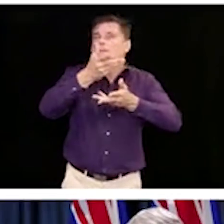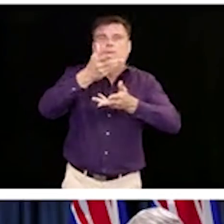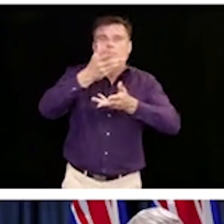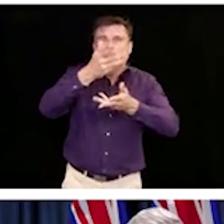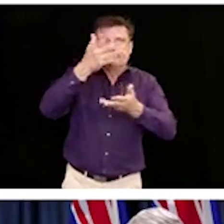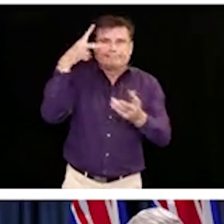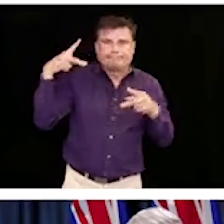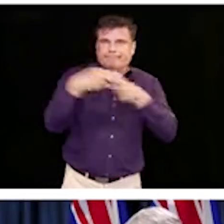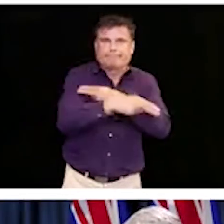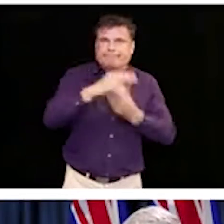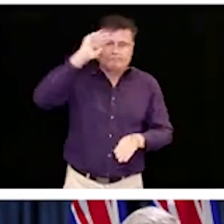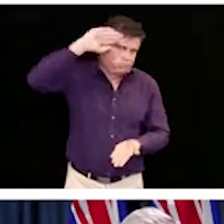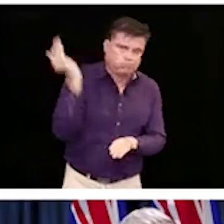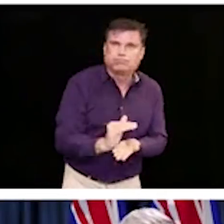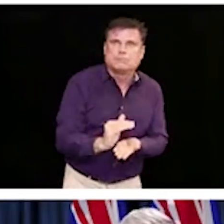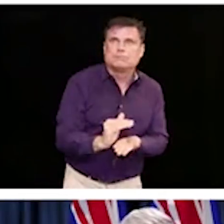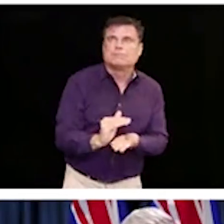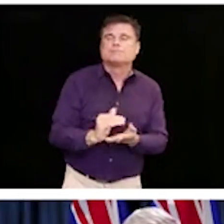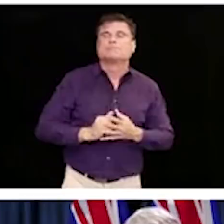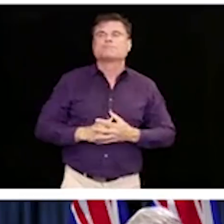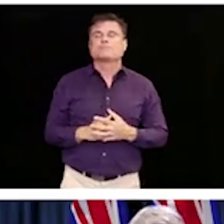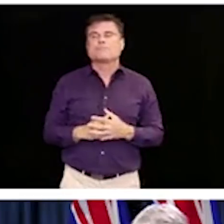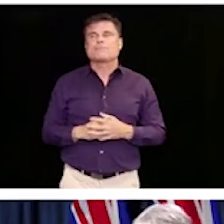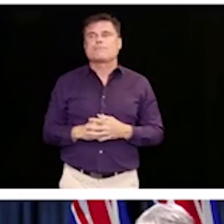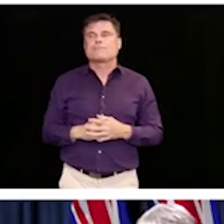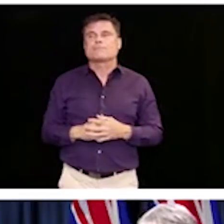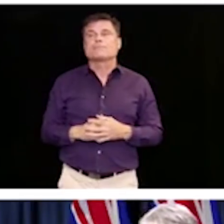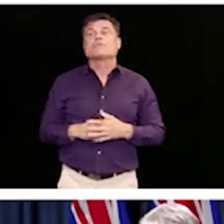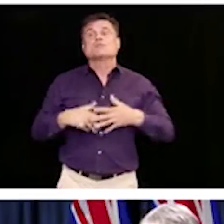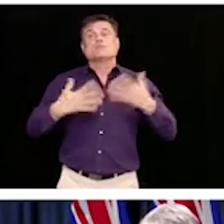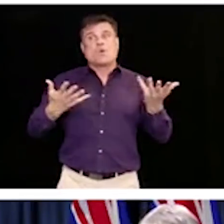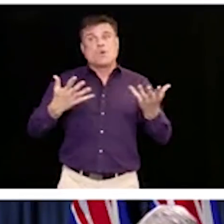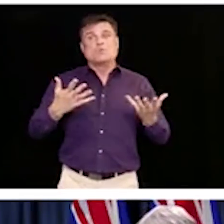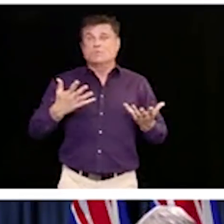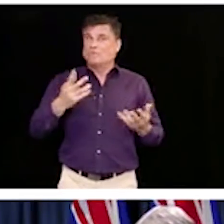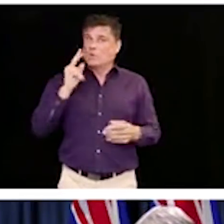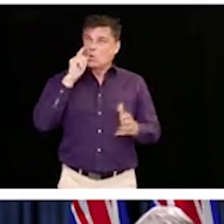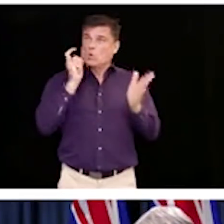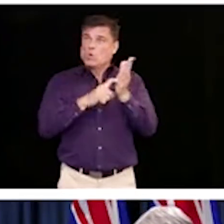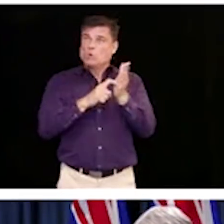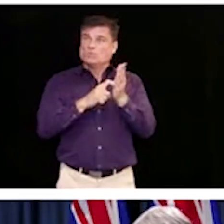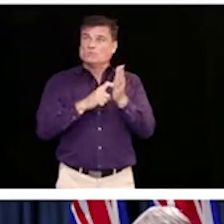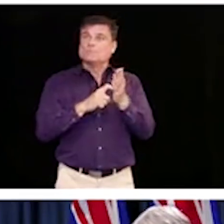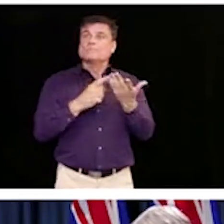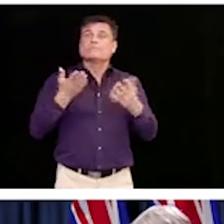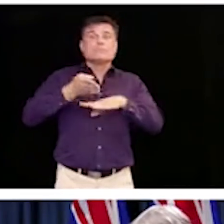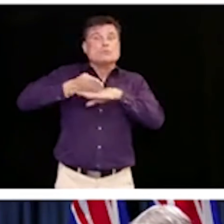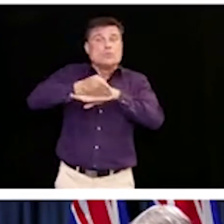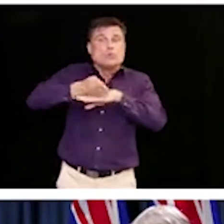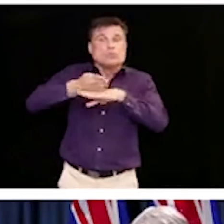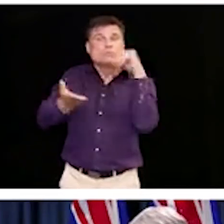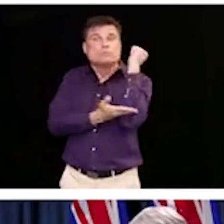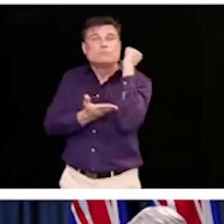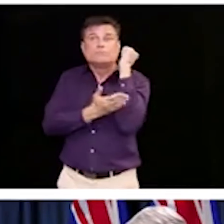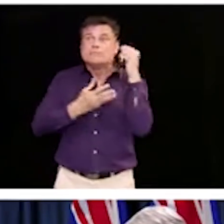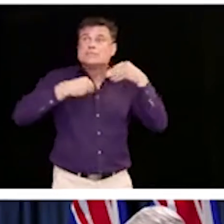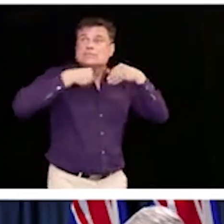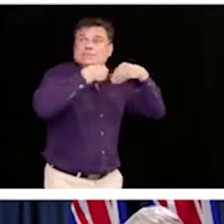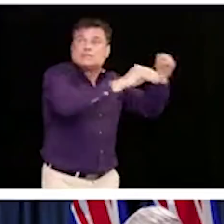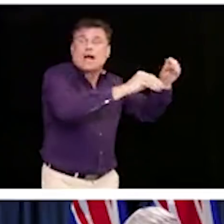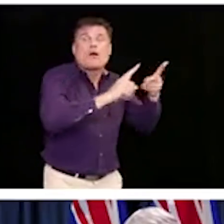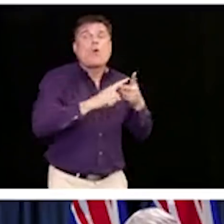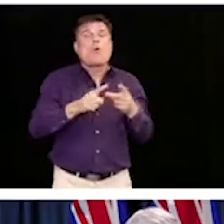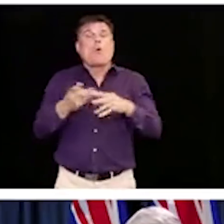basis. We're seeing year-to-date declines in all the key commodity markets you would imagine: softwood lumber, pulp and